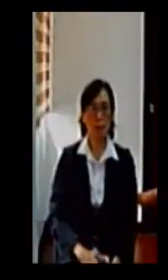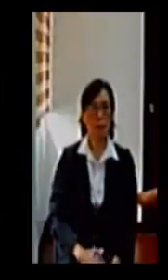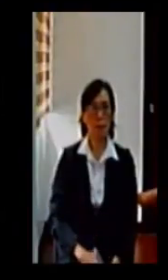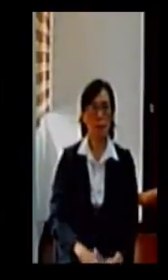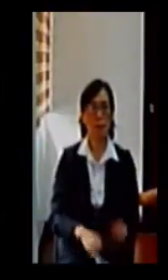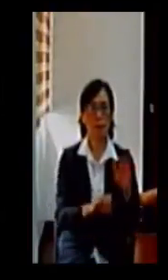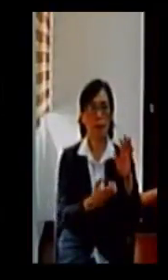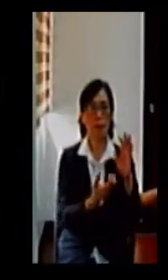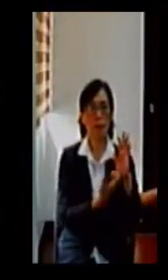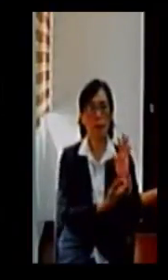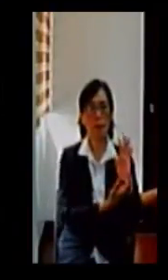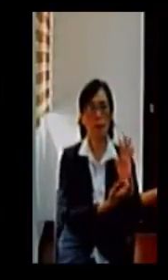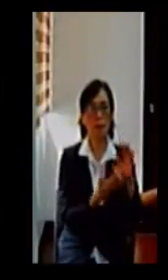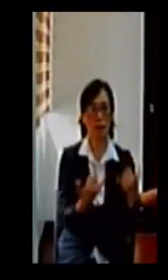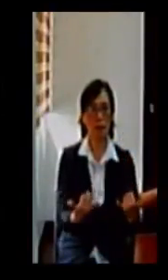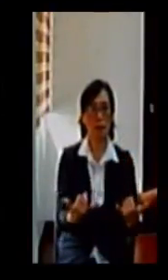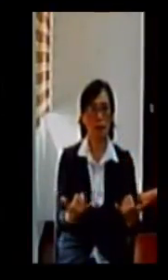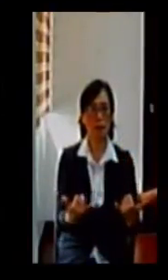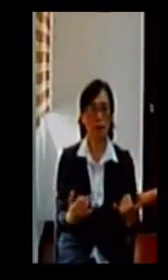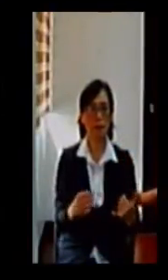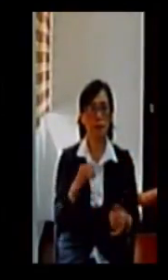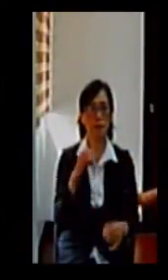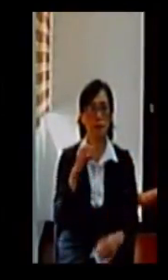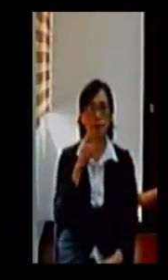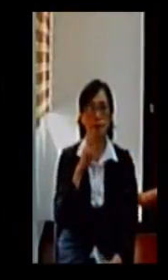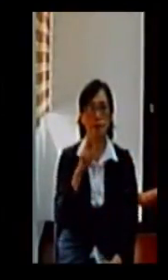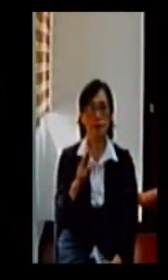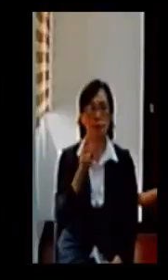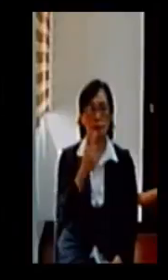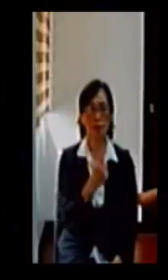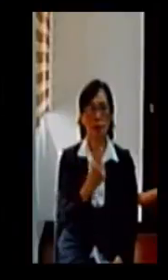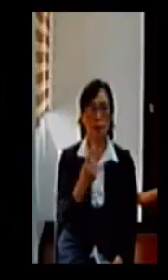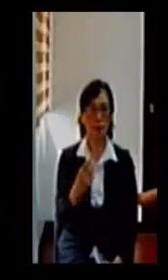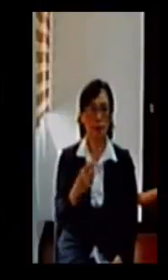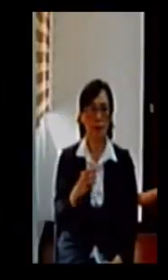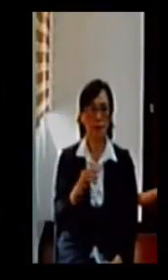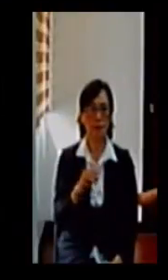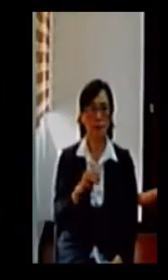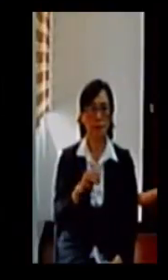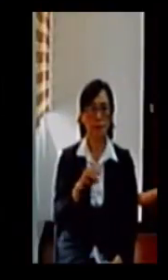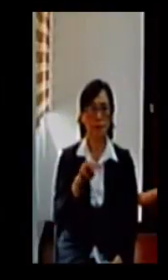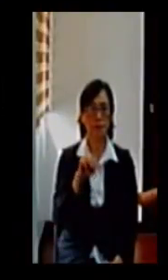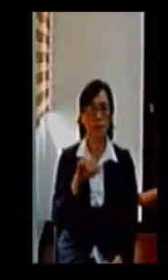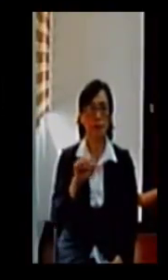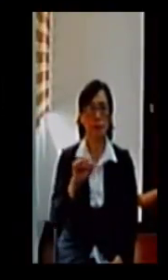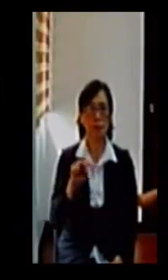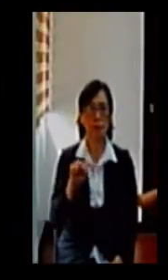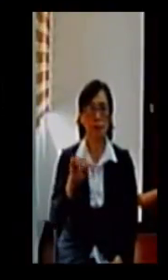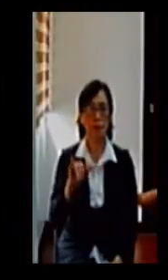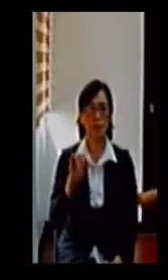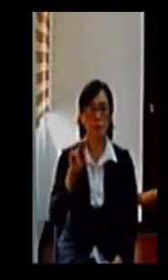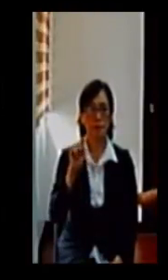evidence that we have now are ones that we can monitor, or we have monitored